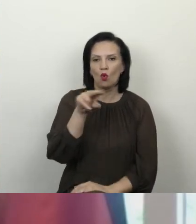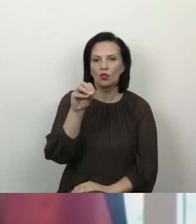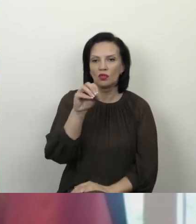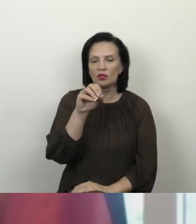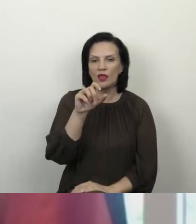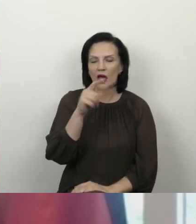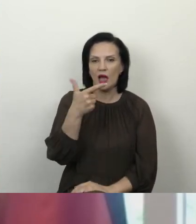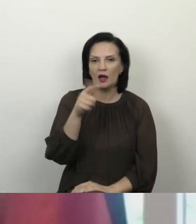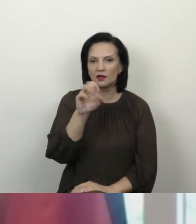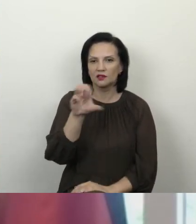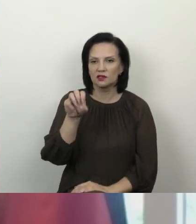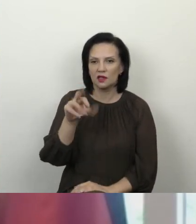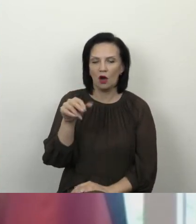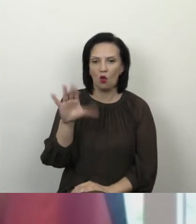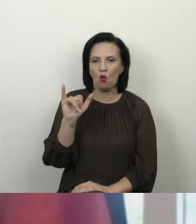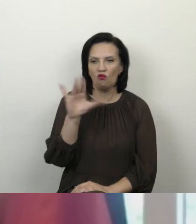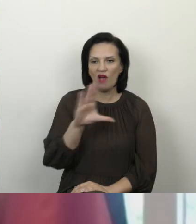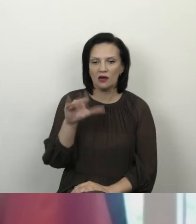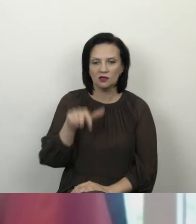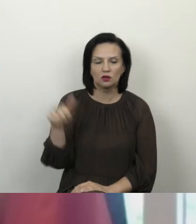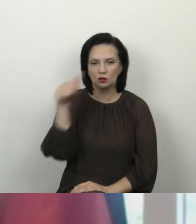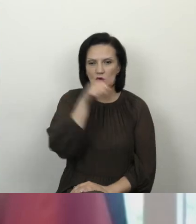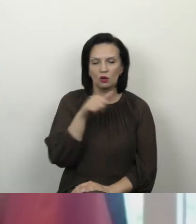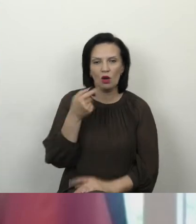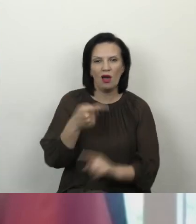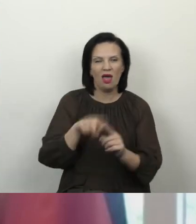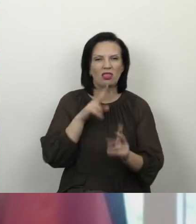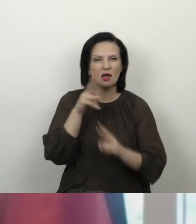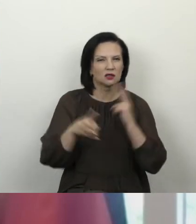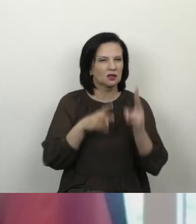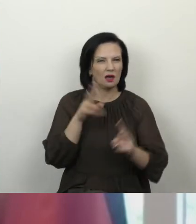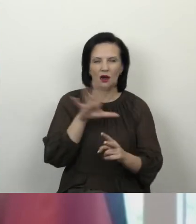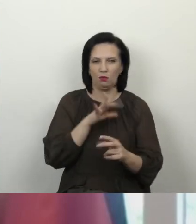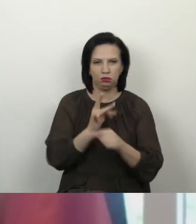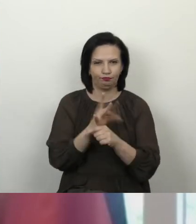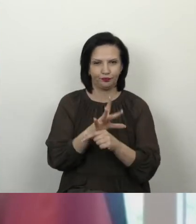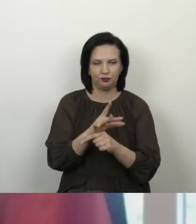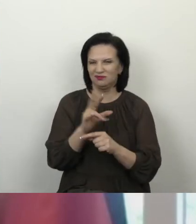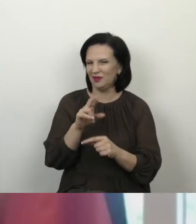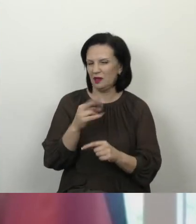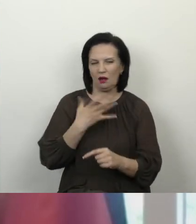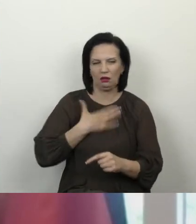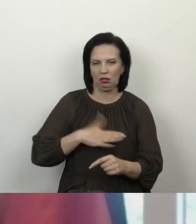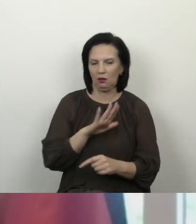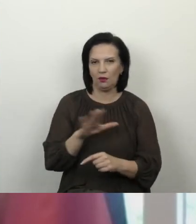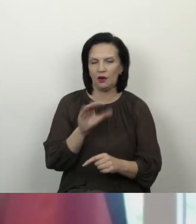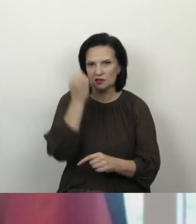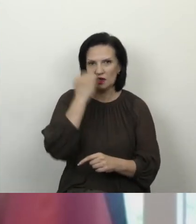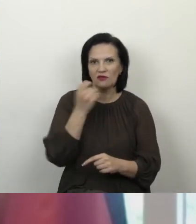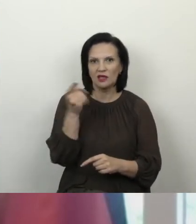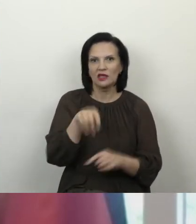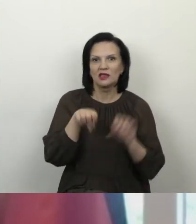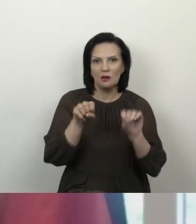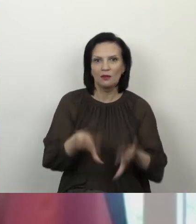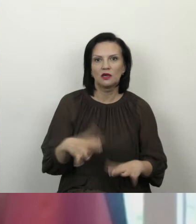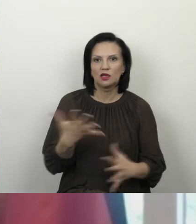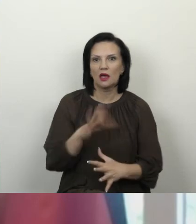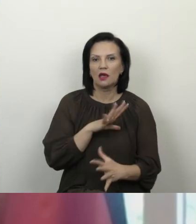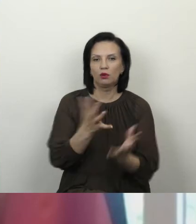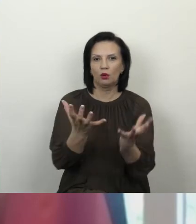rejected as inadmissible by rulings made in April the 13th and in May the 19th this